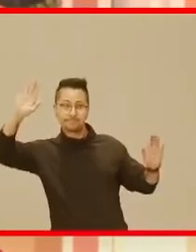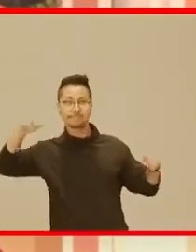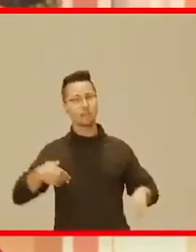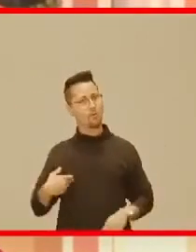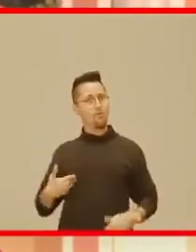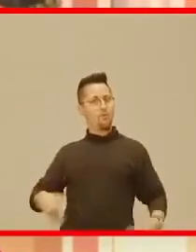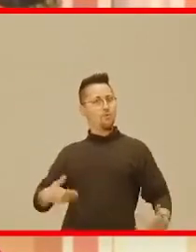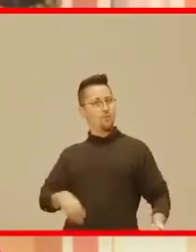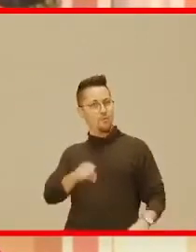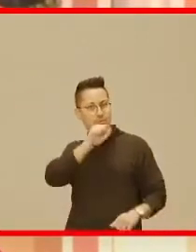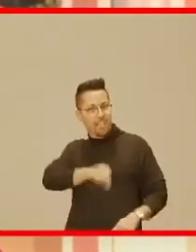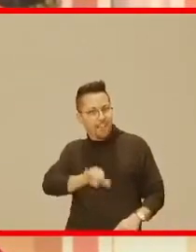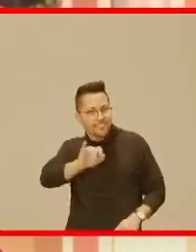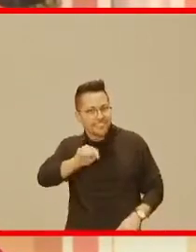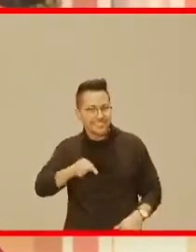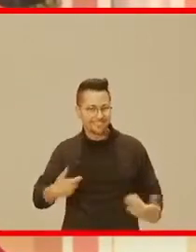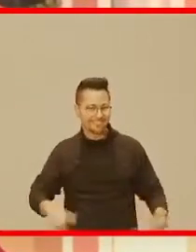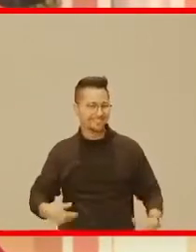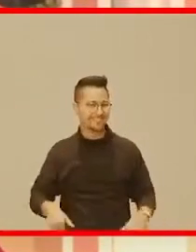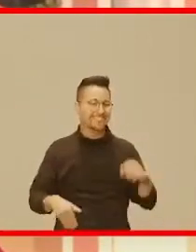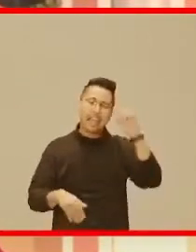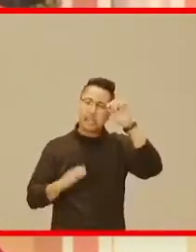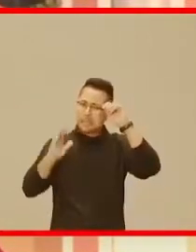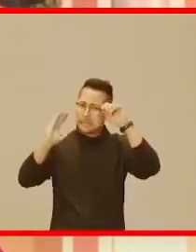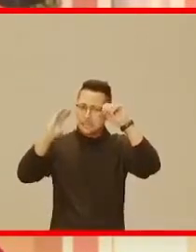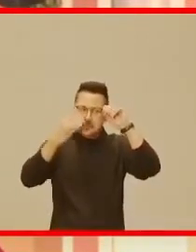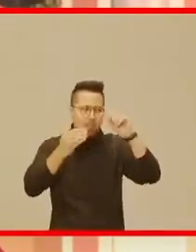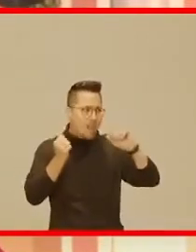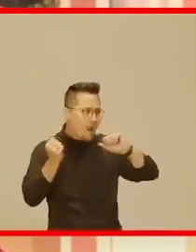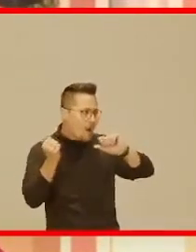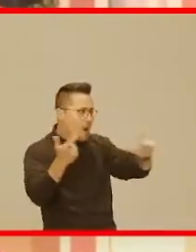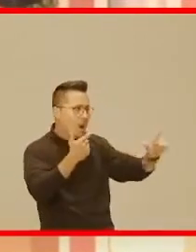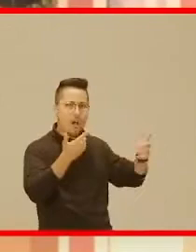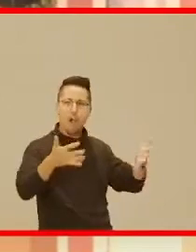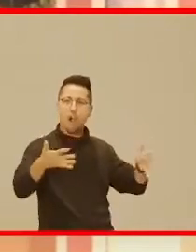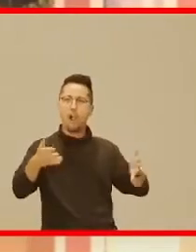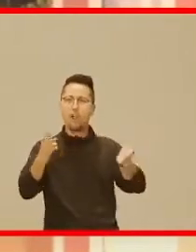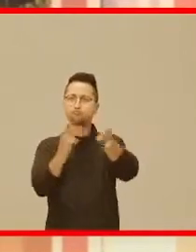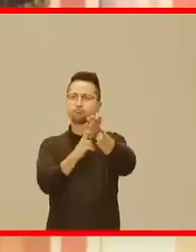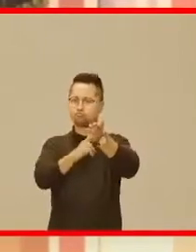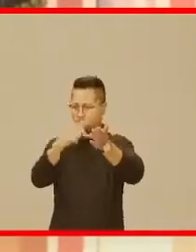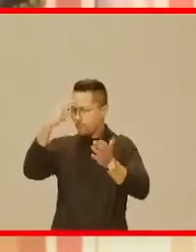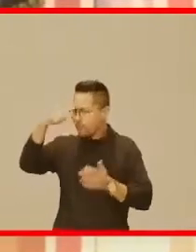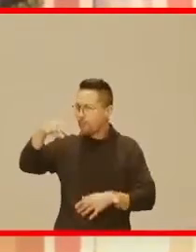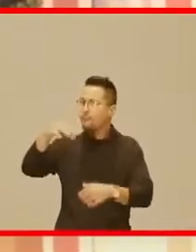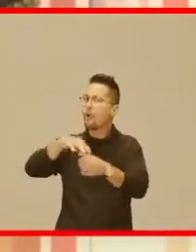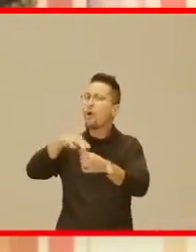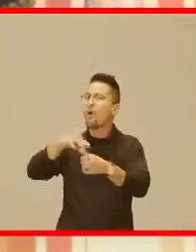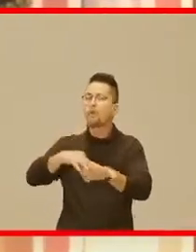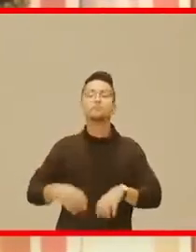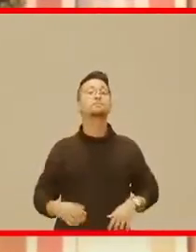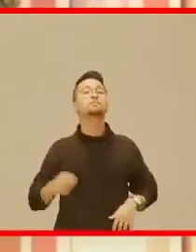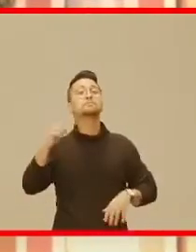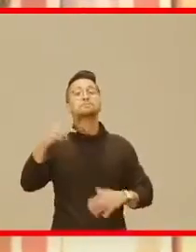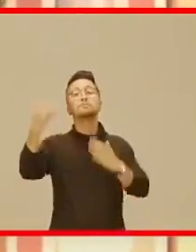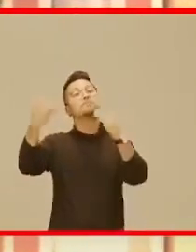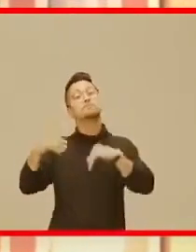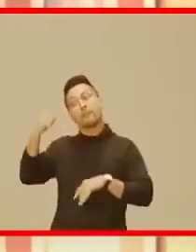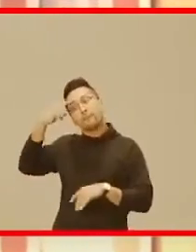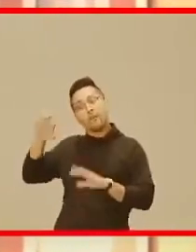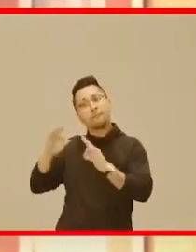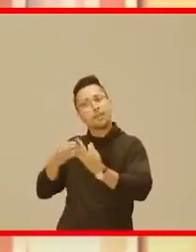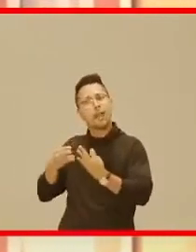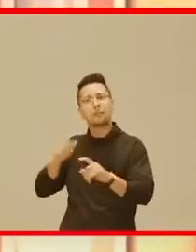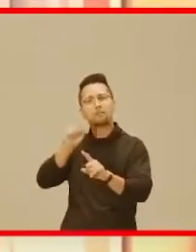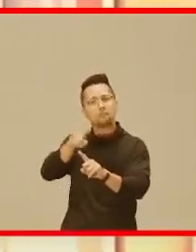it. So it seems like everybody here is registered to vote. More importantly, who in your family? Do you have people in your family that don't